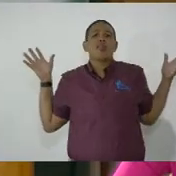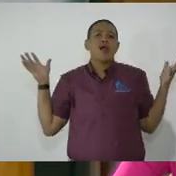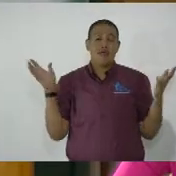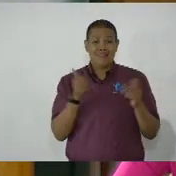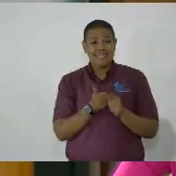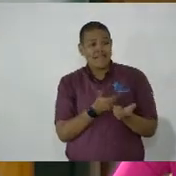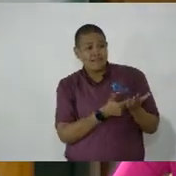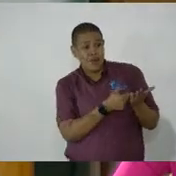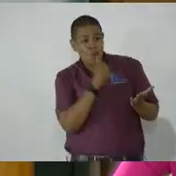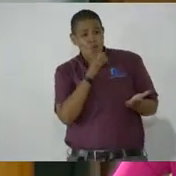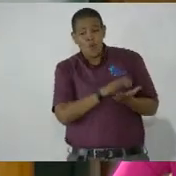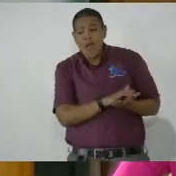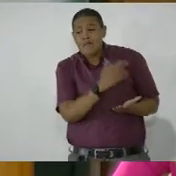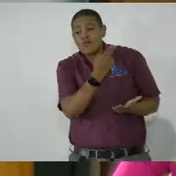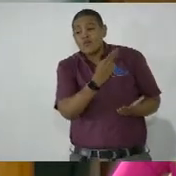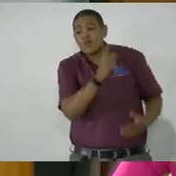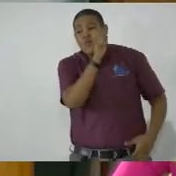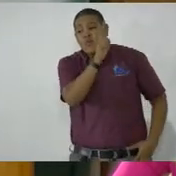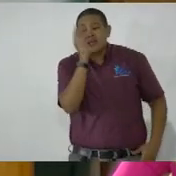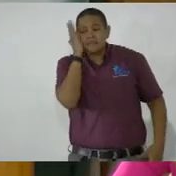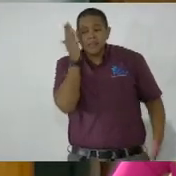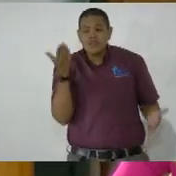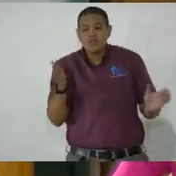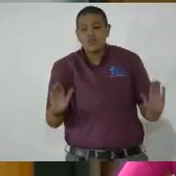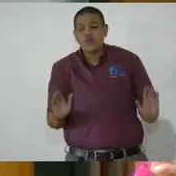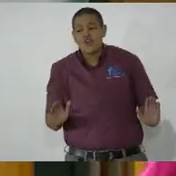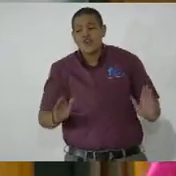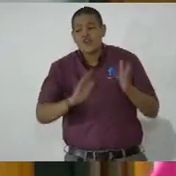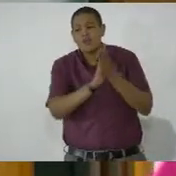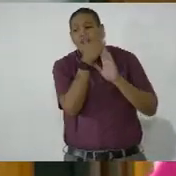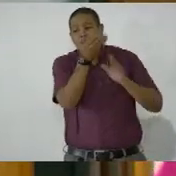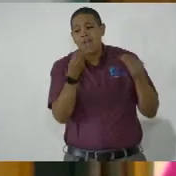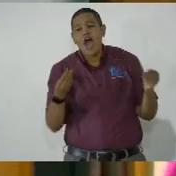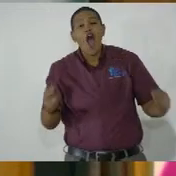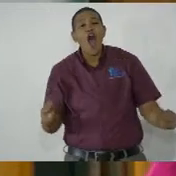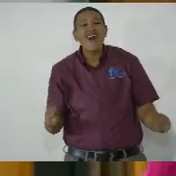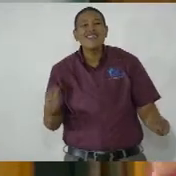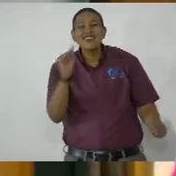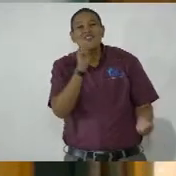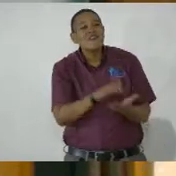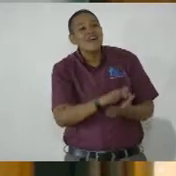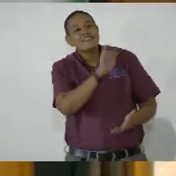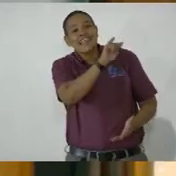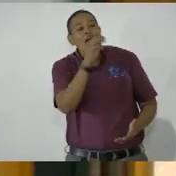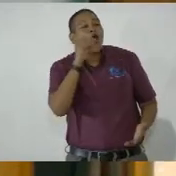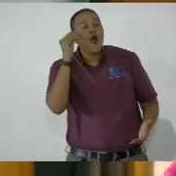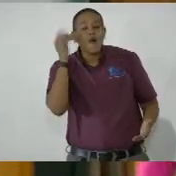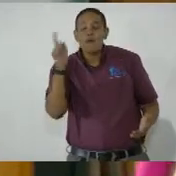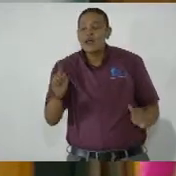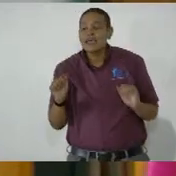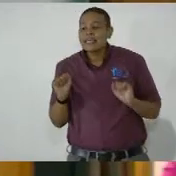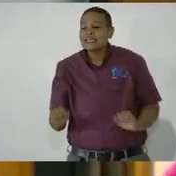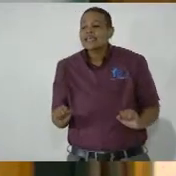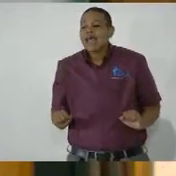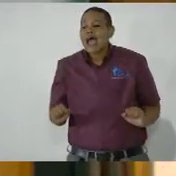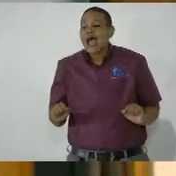his wife to use one bedroom to be his office, where he can